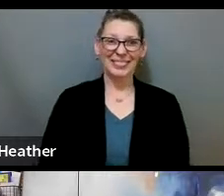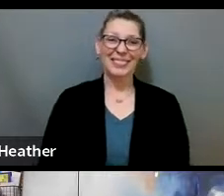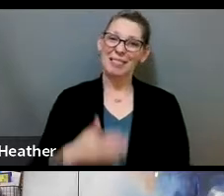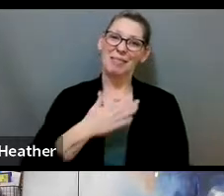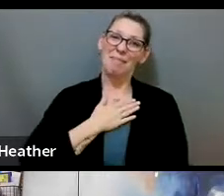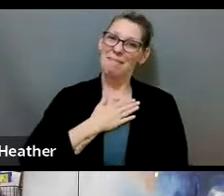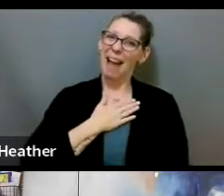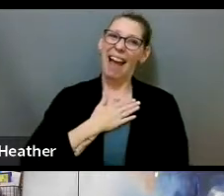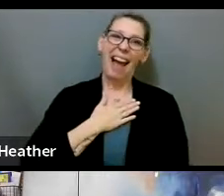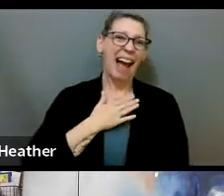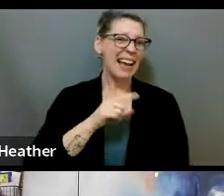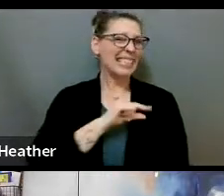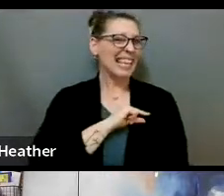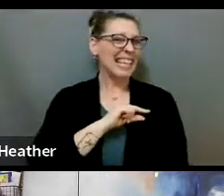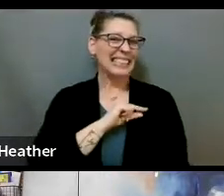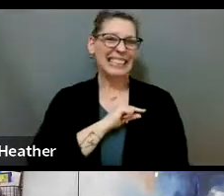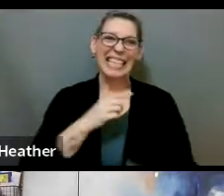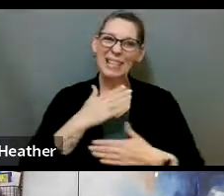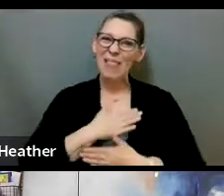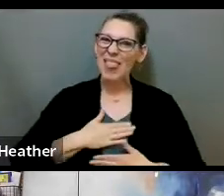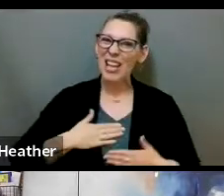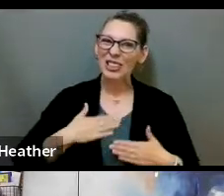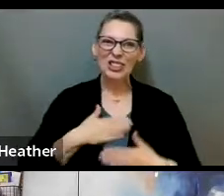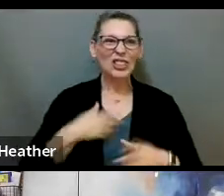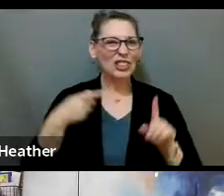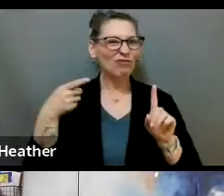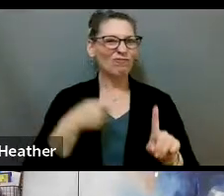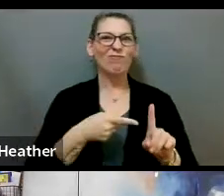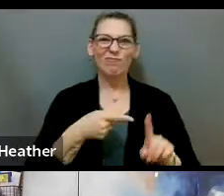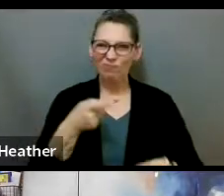my guilty pleasure. So,